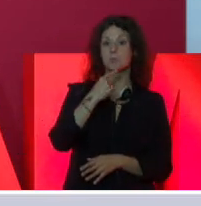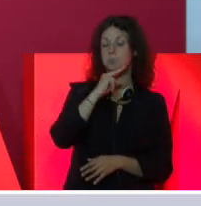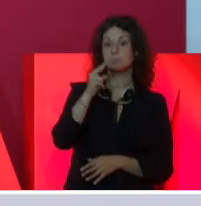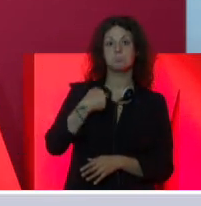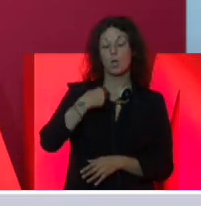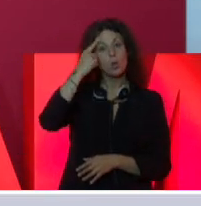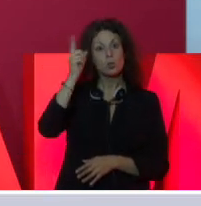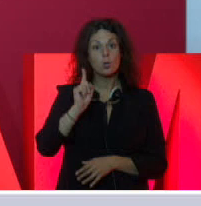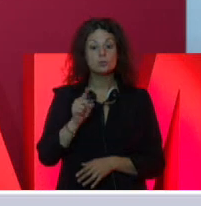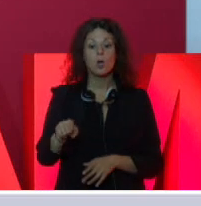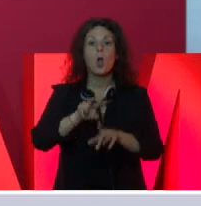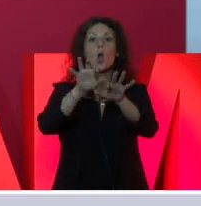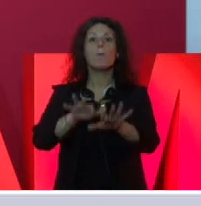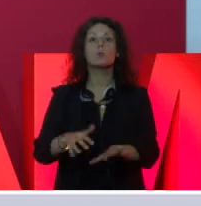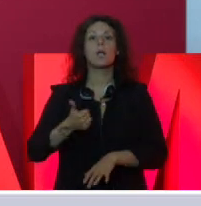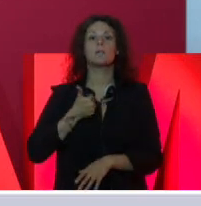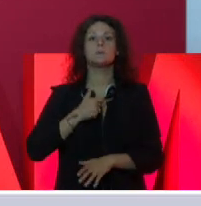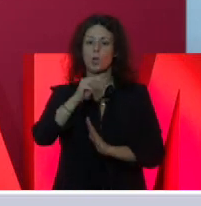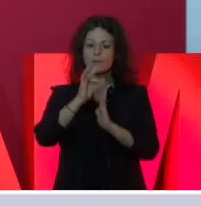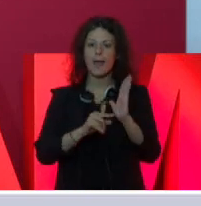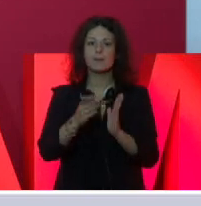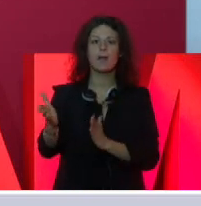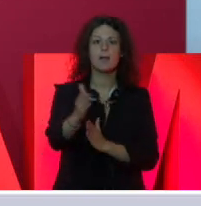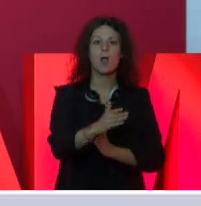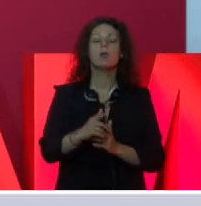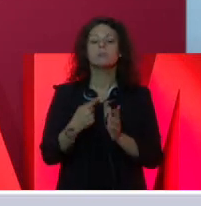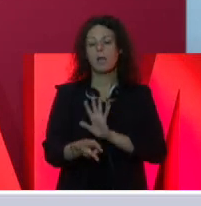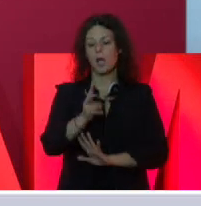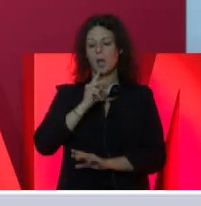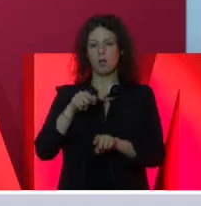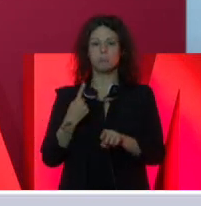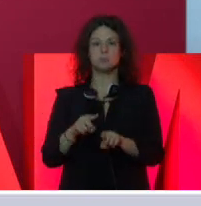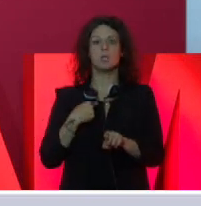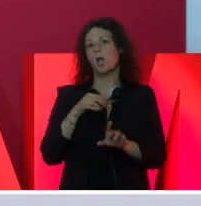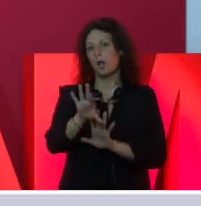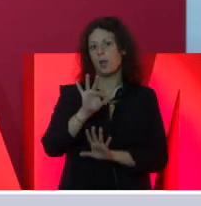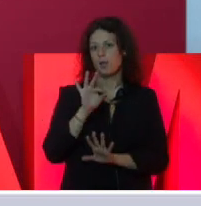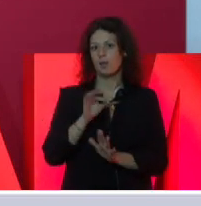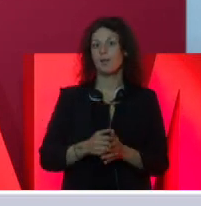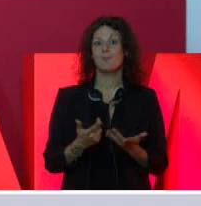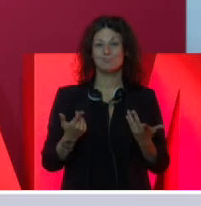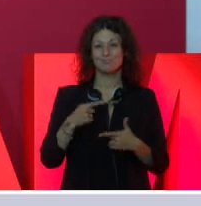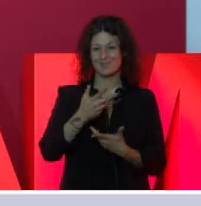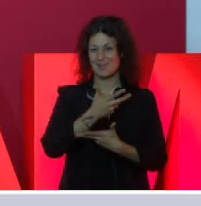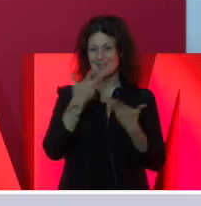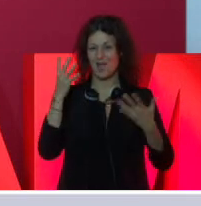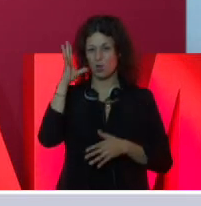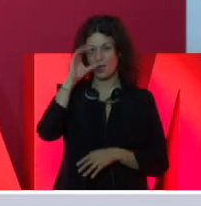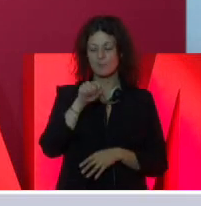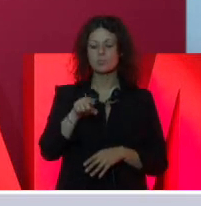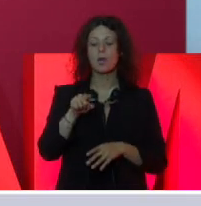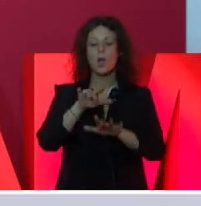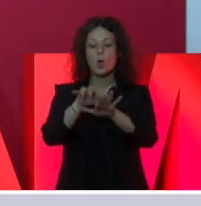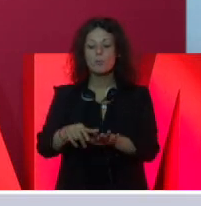algorithm. So this is an example of how a bias relating to a specific behavior,